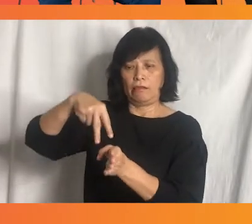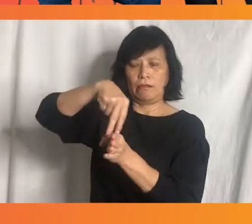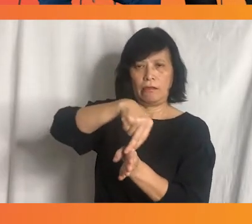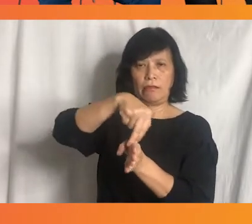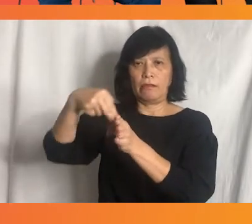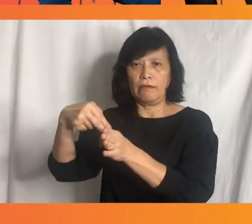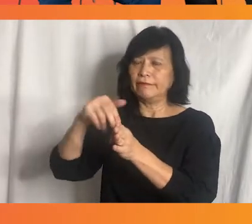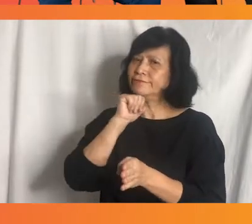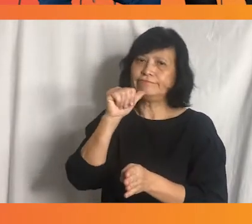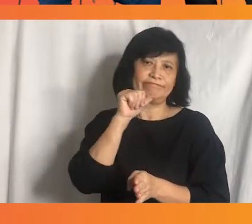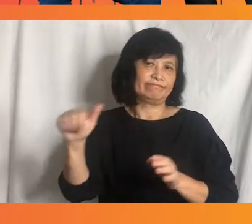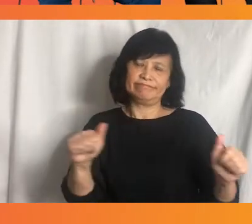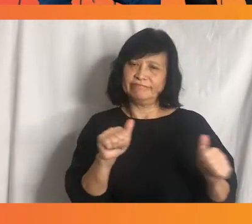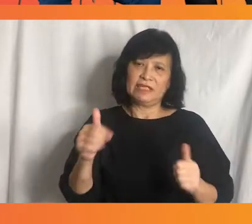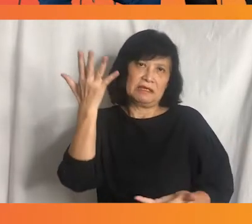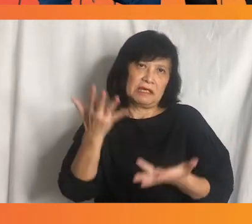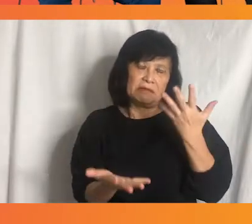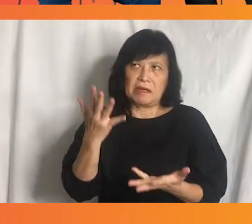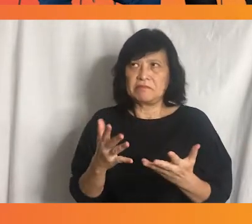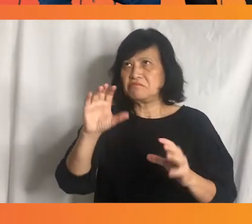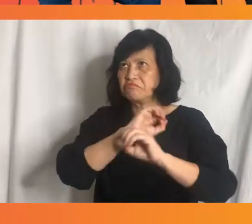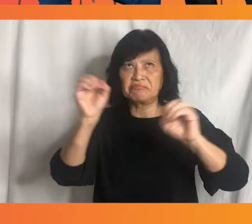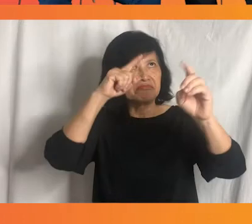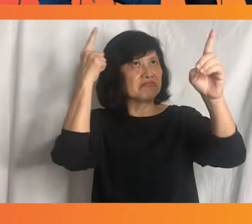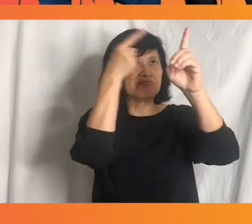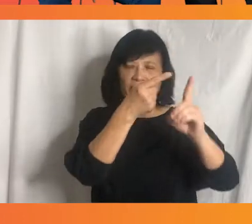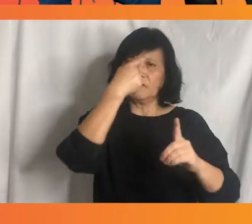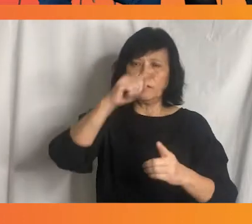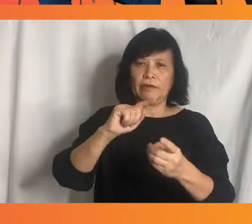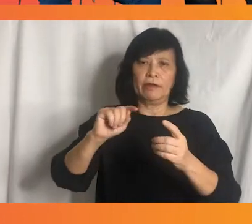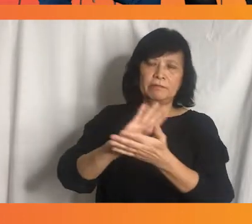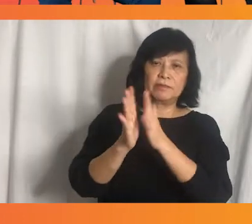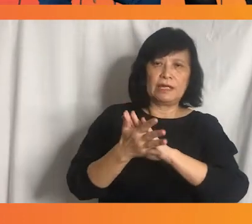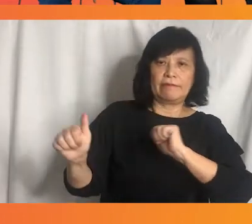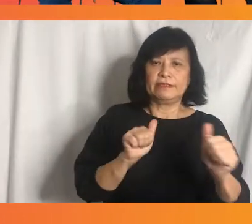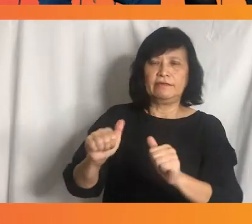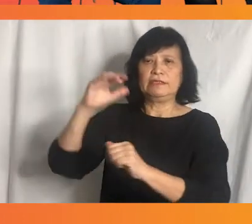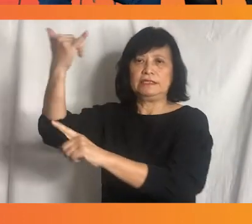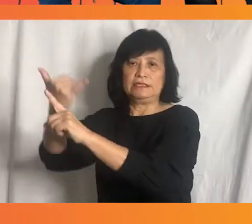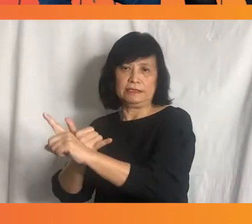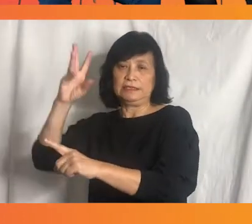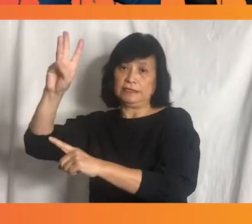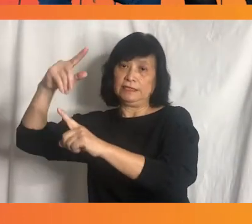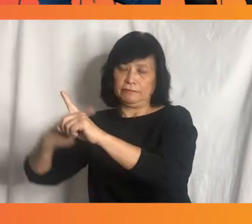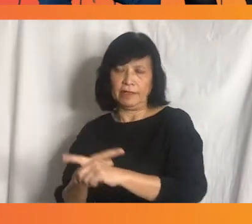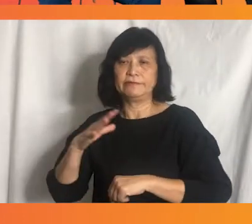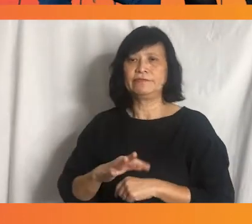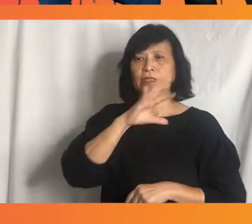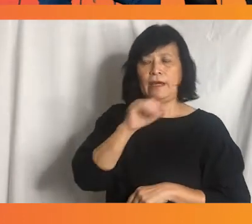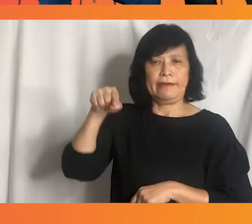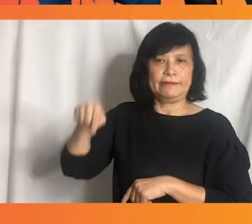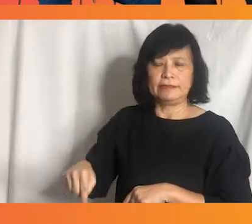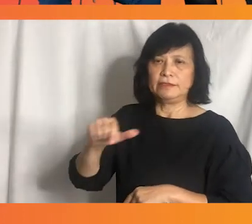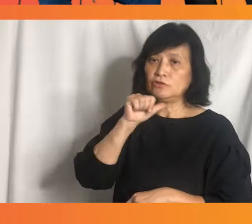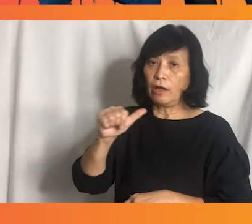currently inactive and have no intention to become more active in the next 6 months. Clients in the contemplation stage are also inactive, but